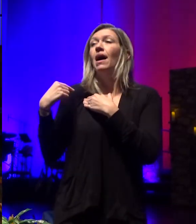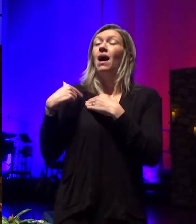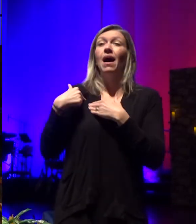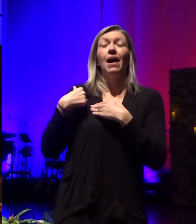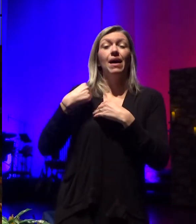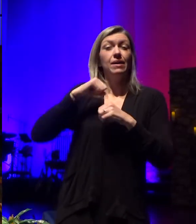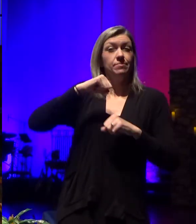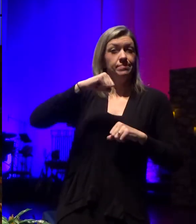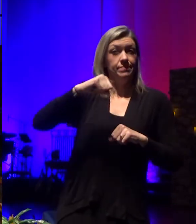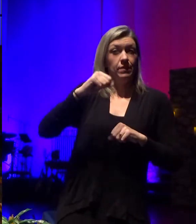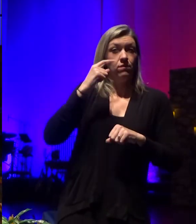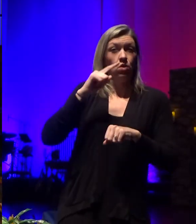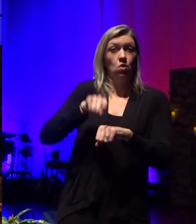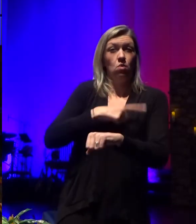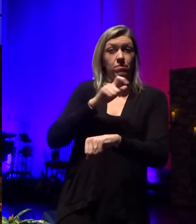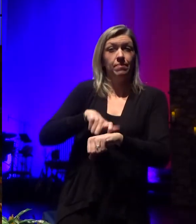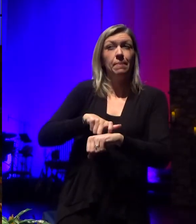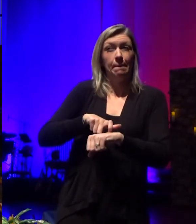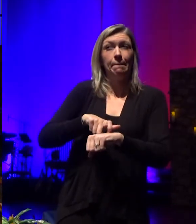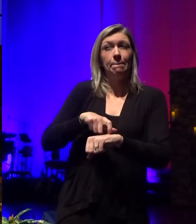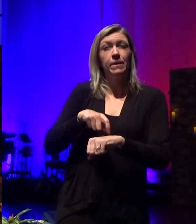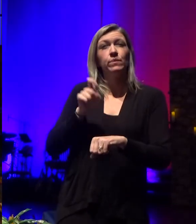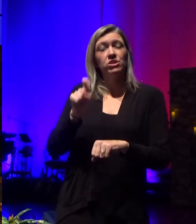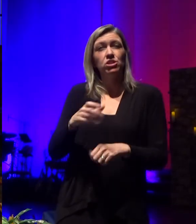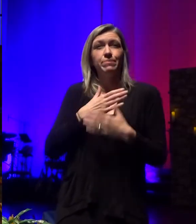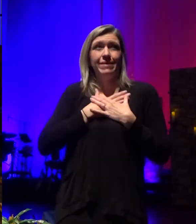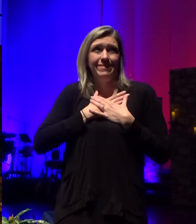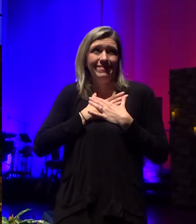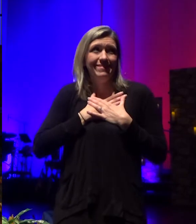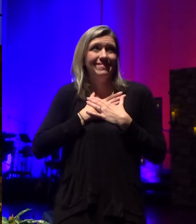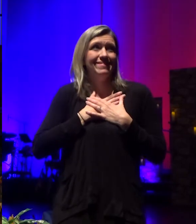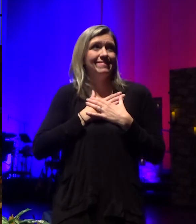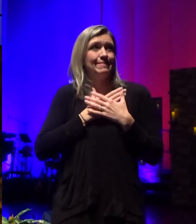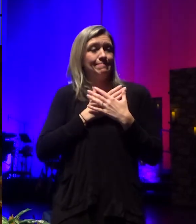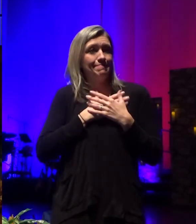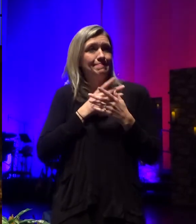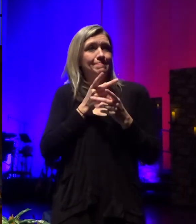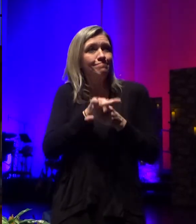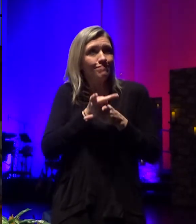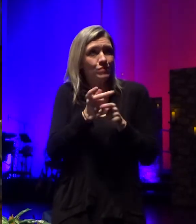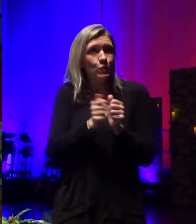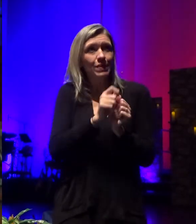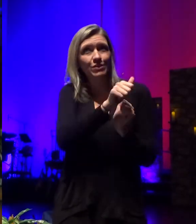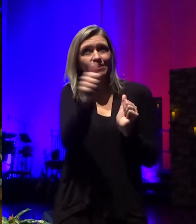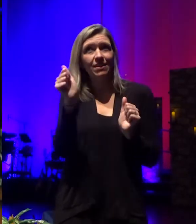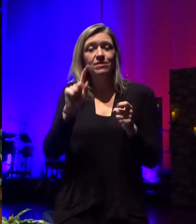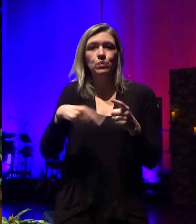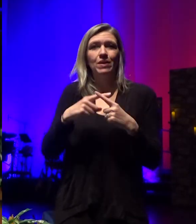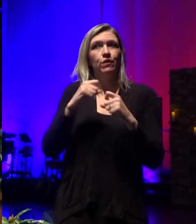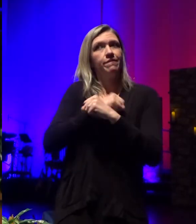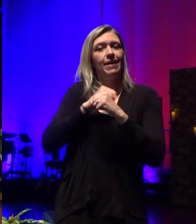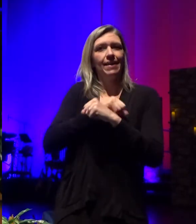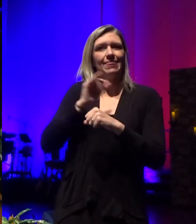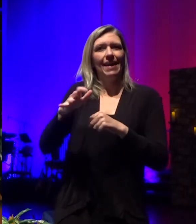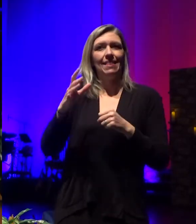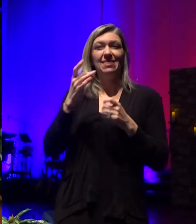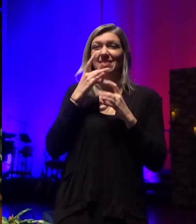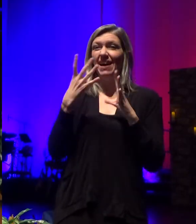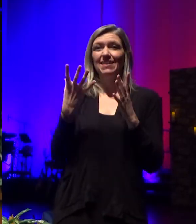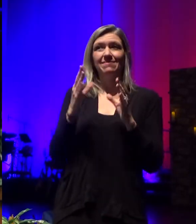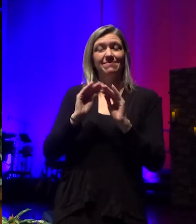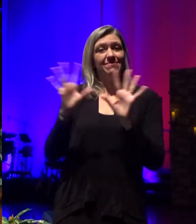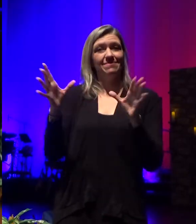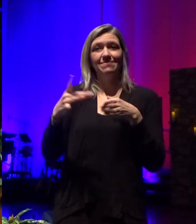and we should all be compassionate with ourselves when we fight the guiding light that says it's